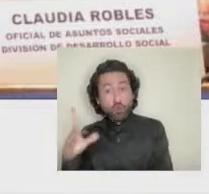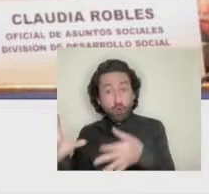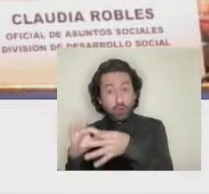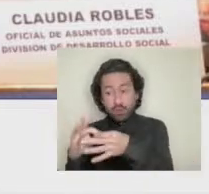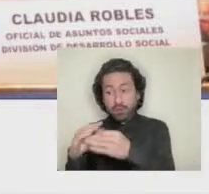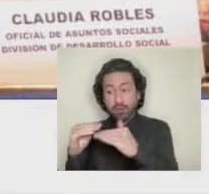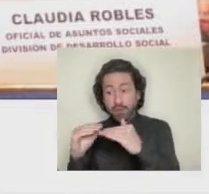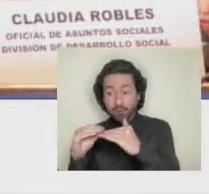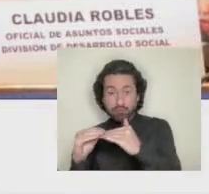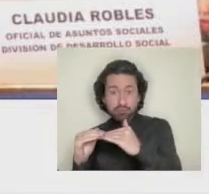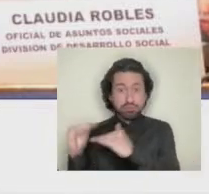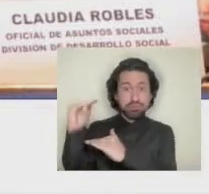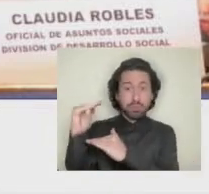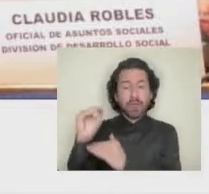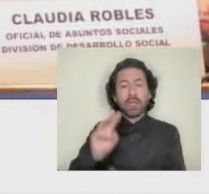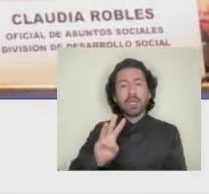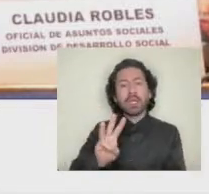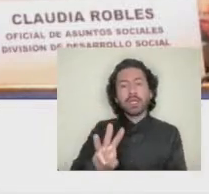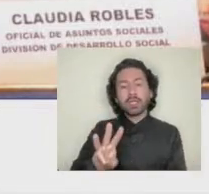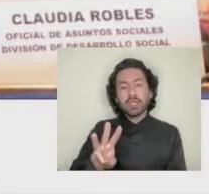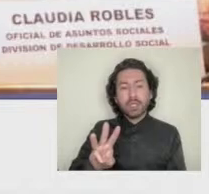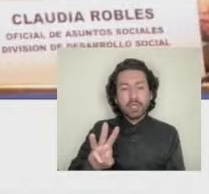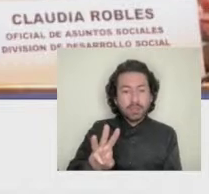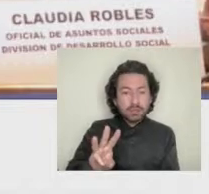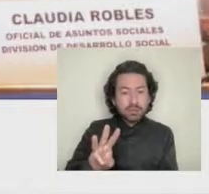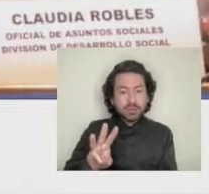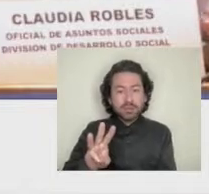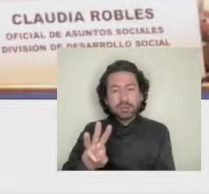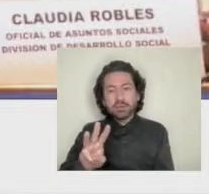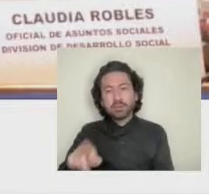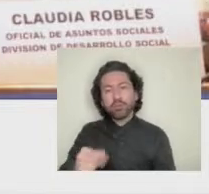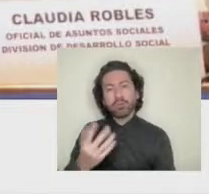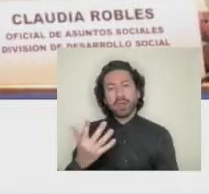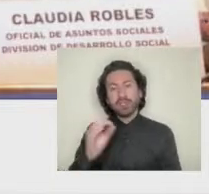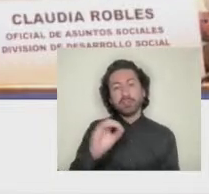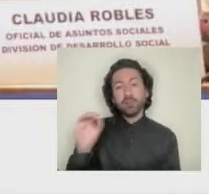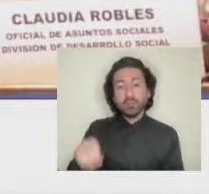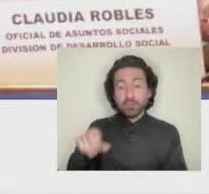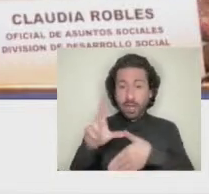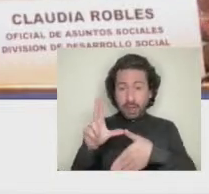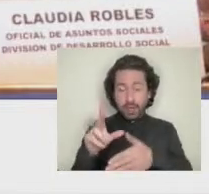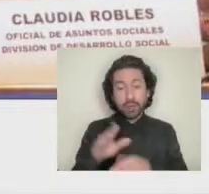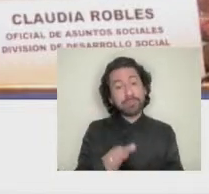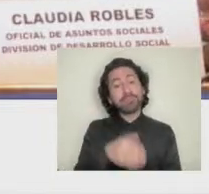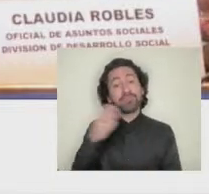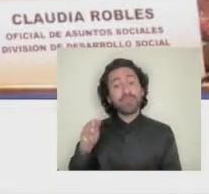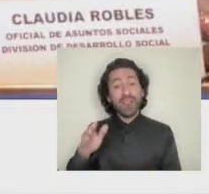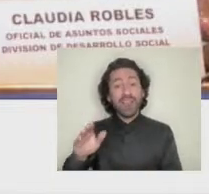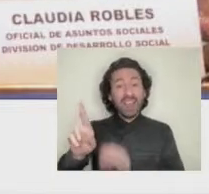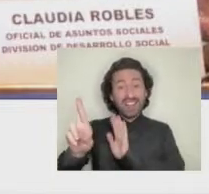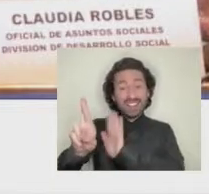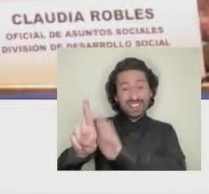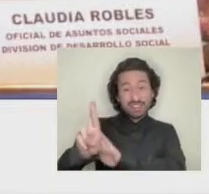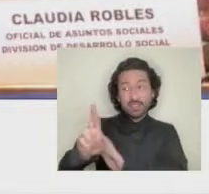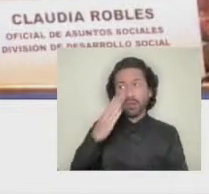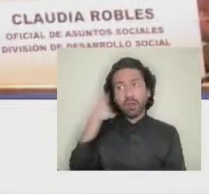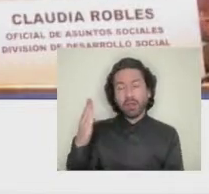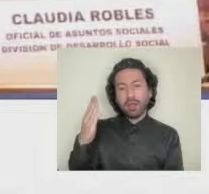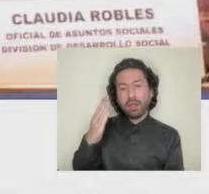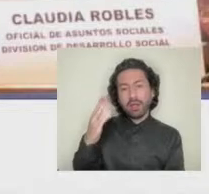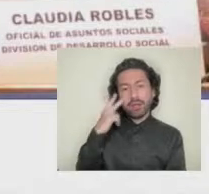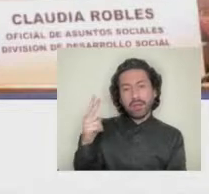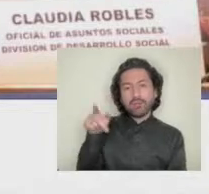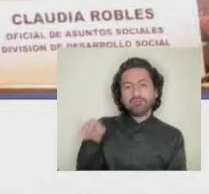segment increases from 52.4 to 73.5 in Latin America. And you can see on the right-hand side, well, that